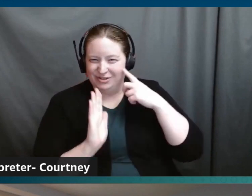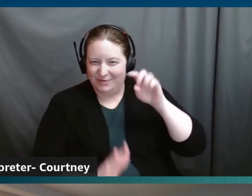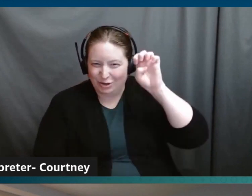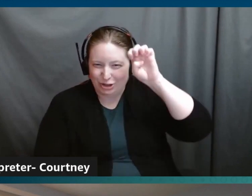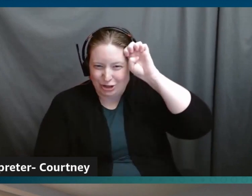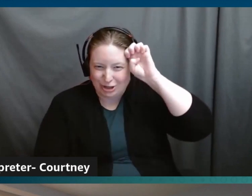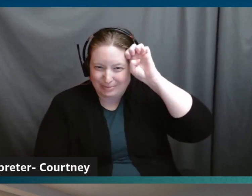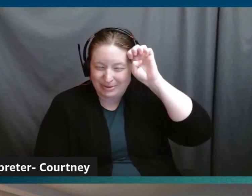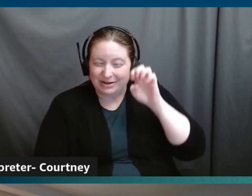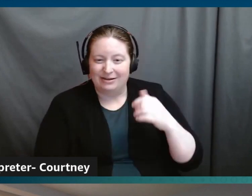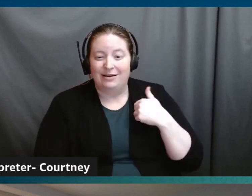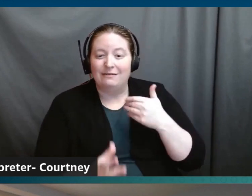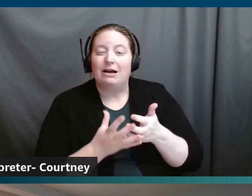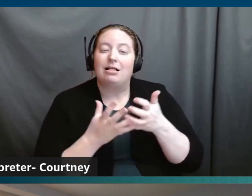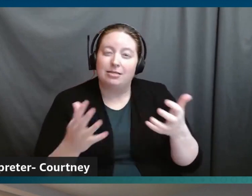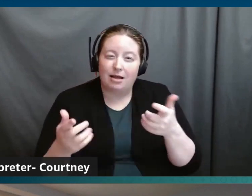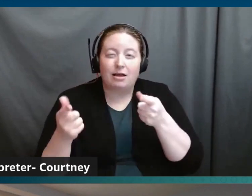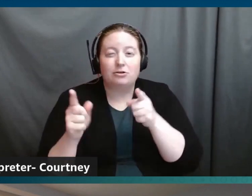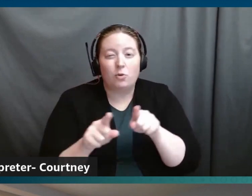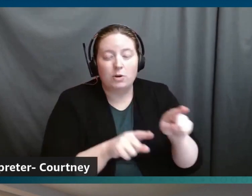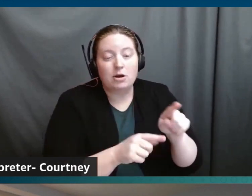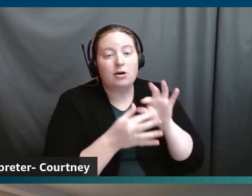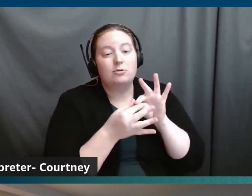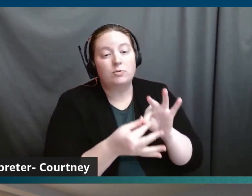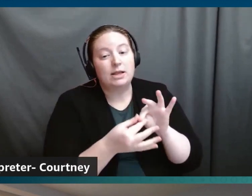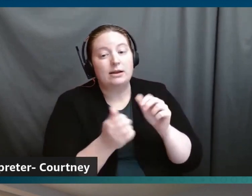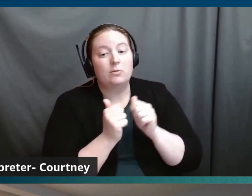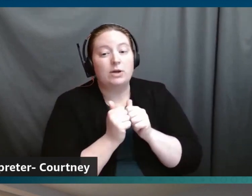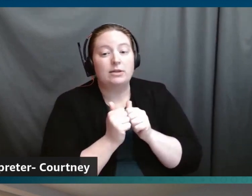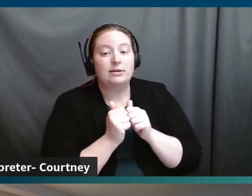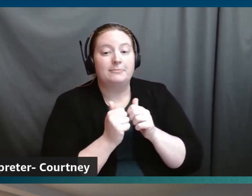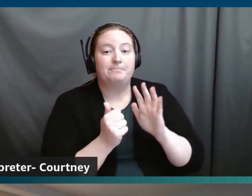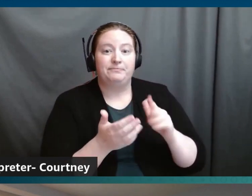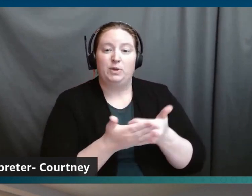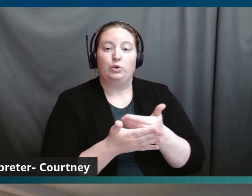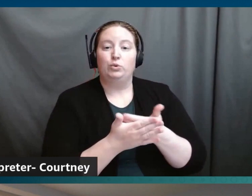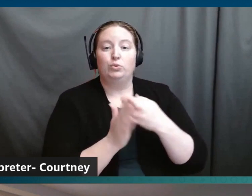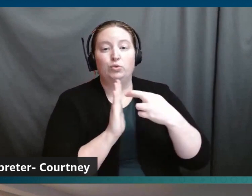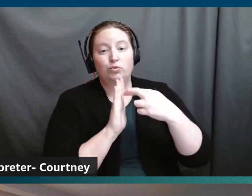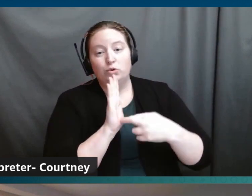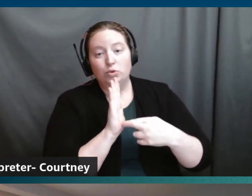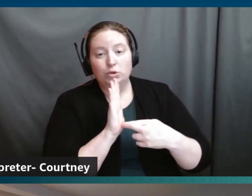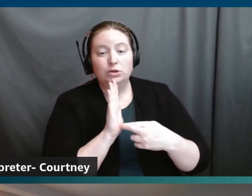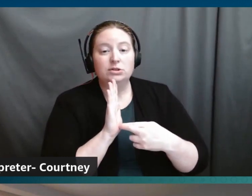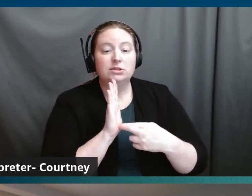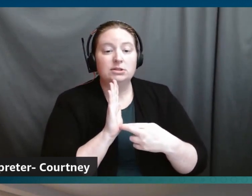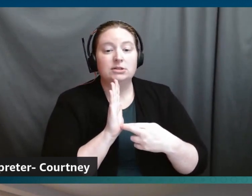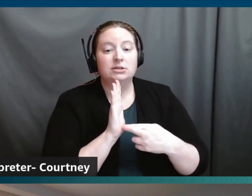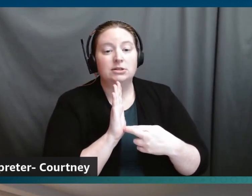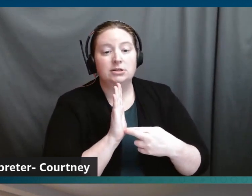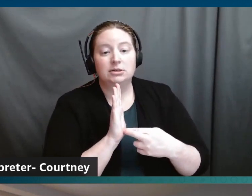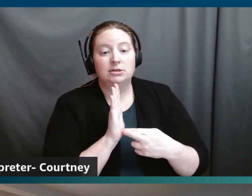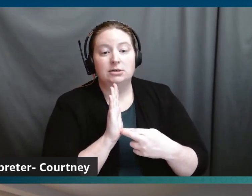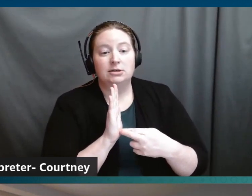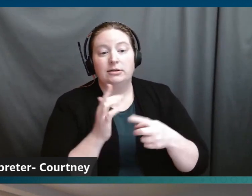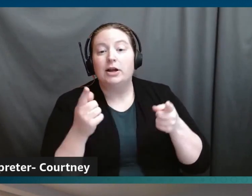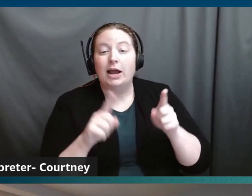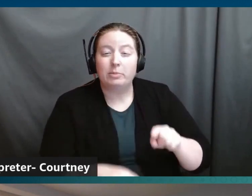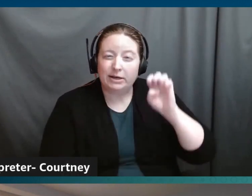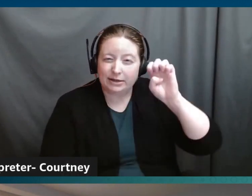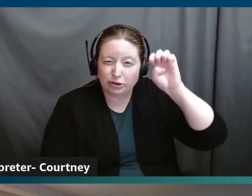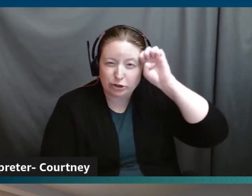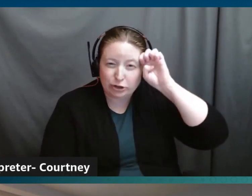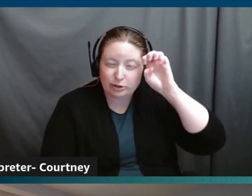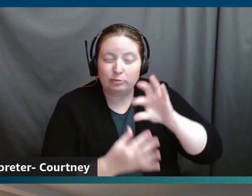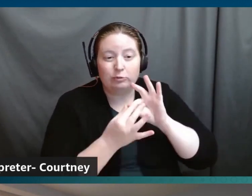lot going on around the new rules that are coming out in Europe around